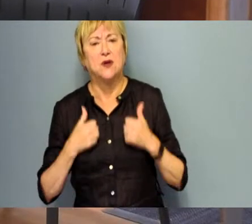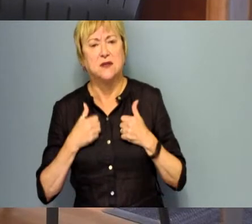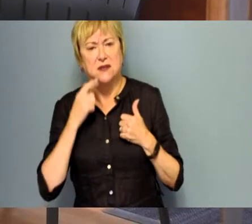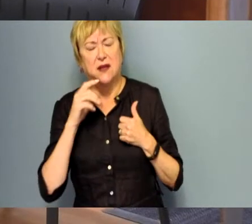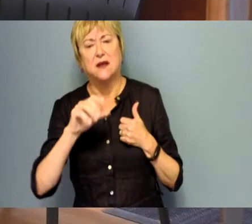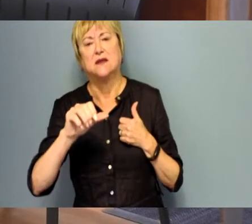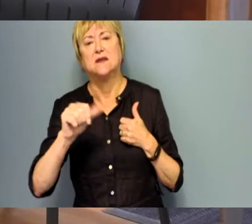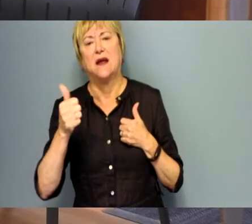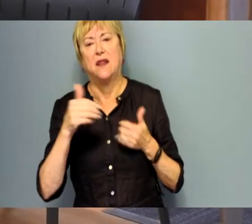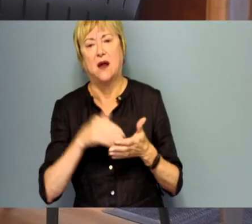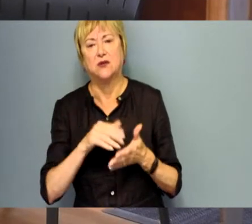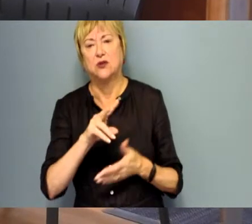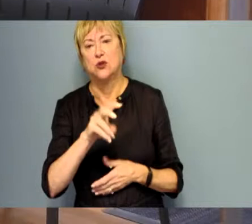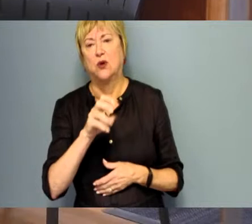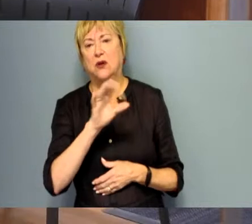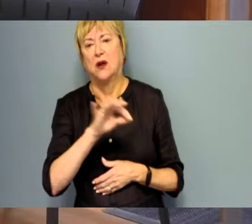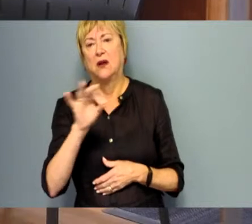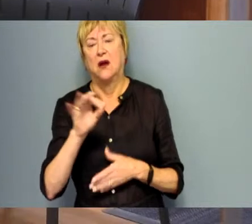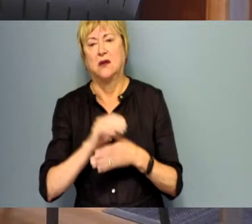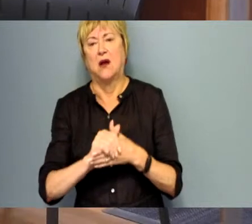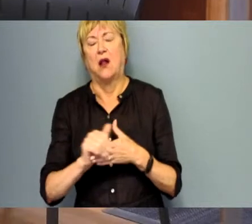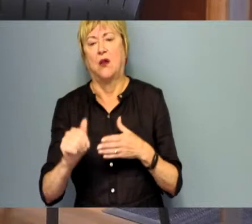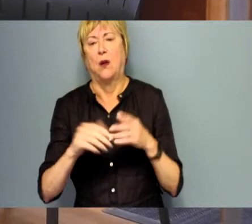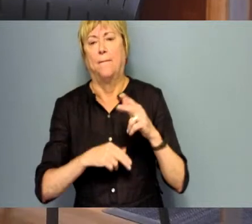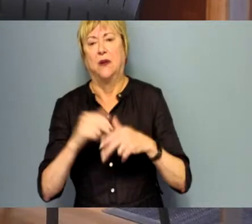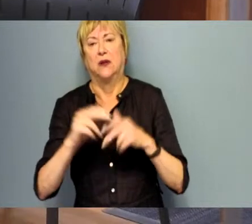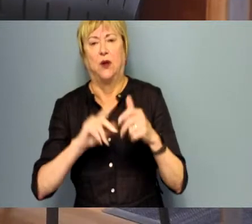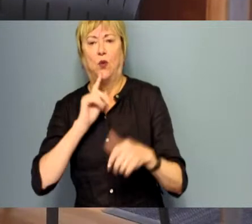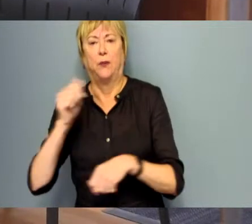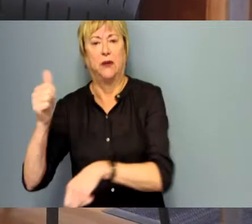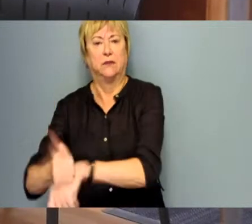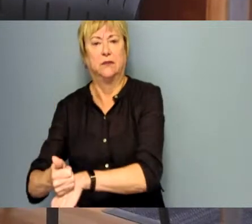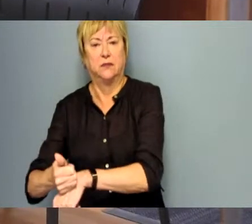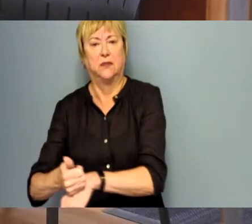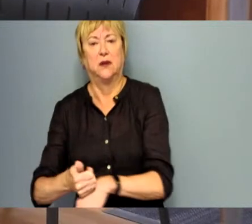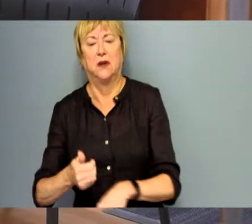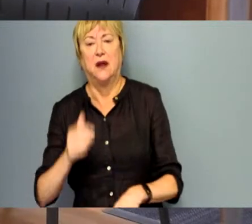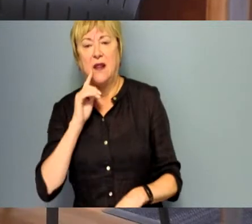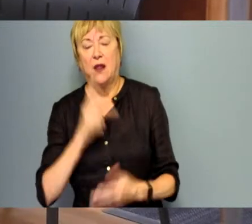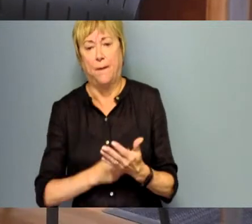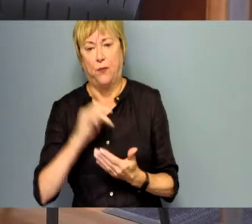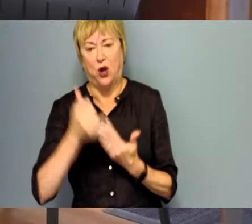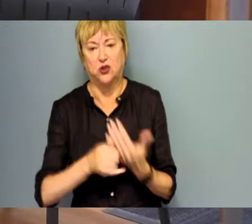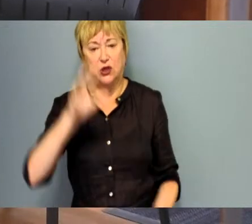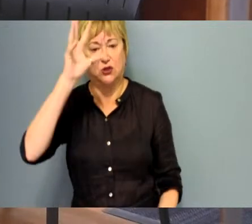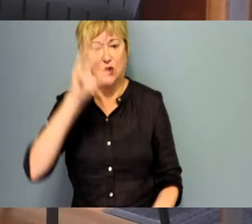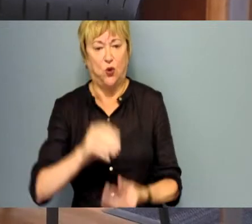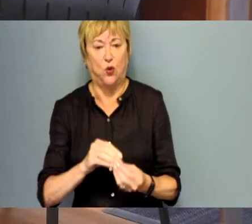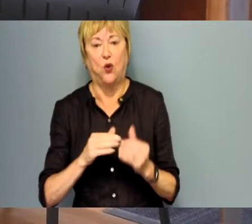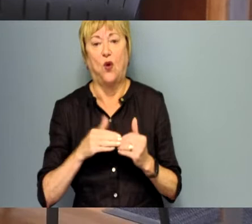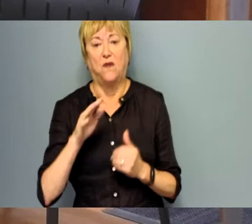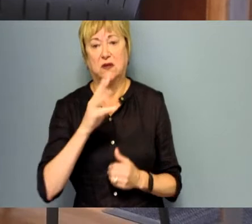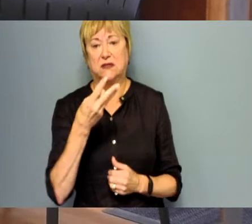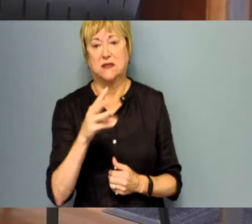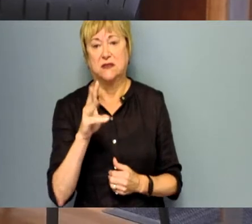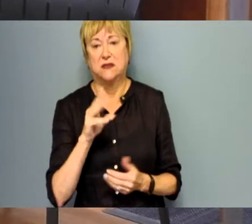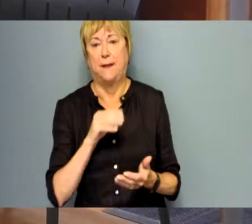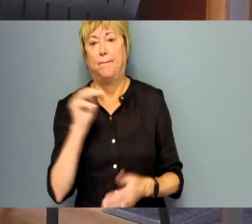$10,299 building going to be located at? This project is totaling over $16 million, so we like that kind of